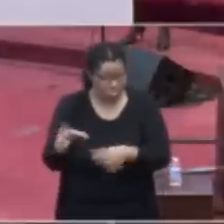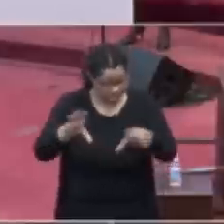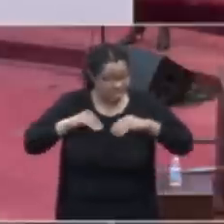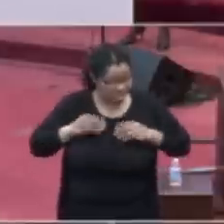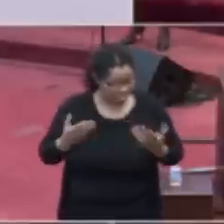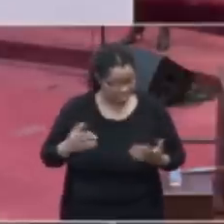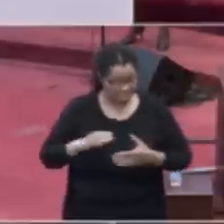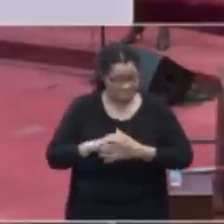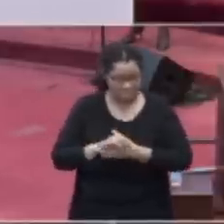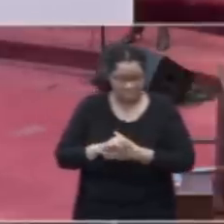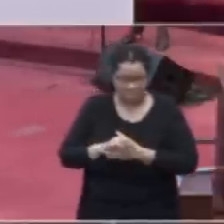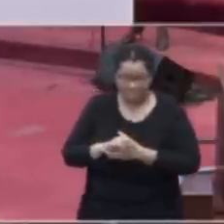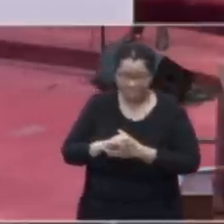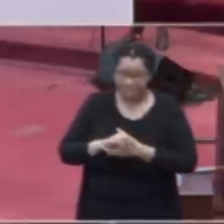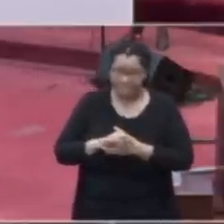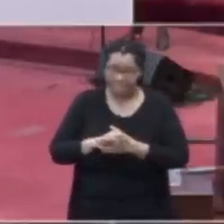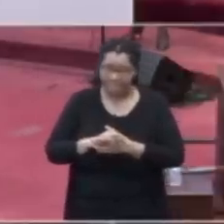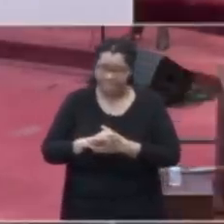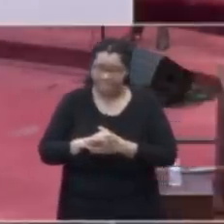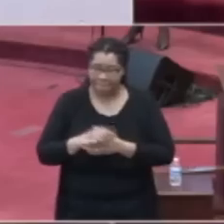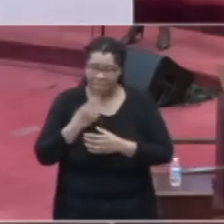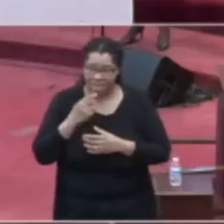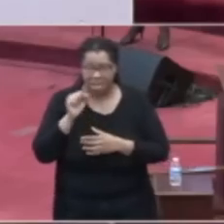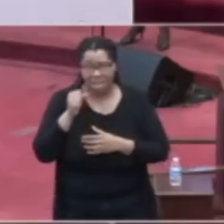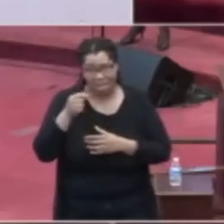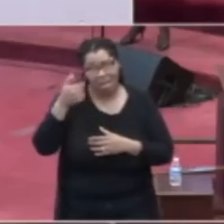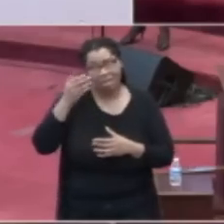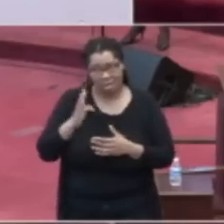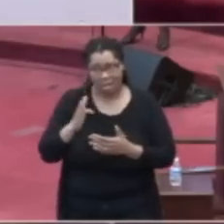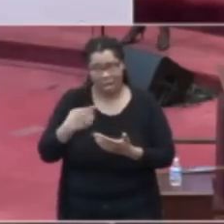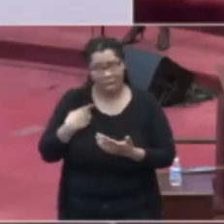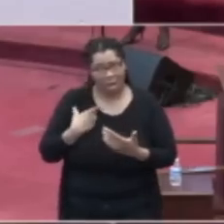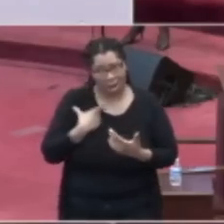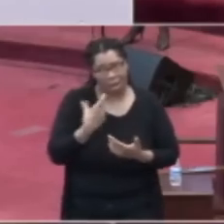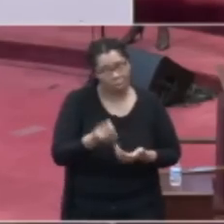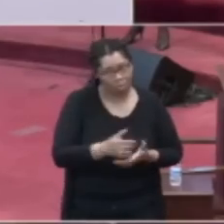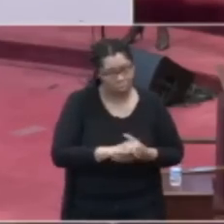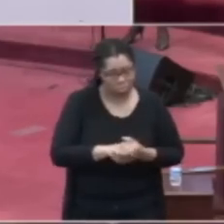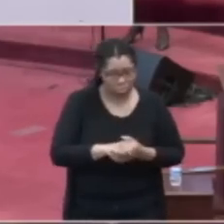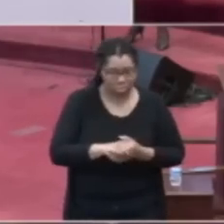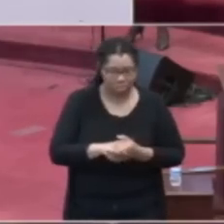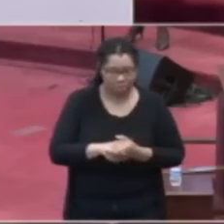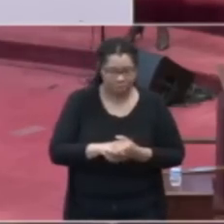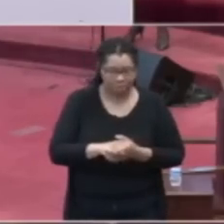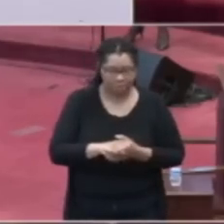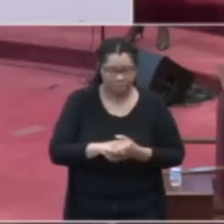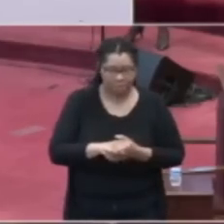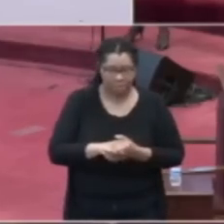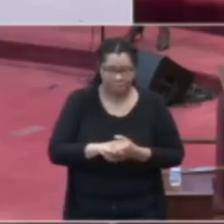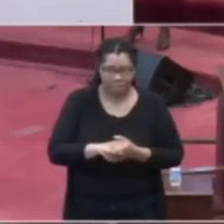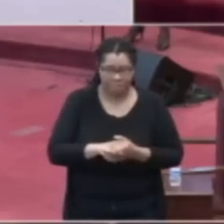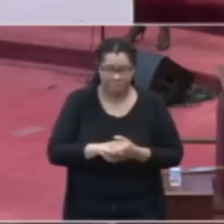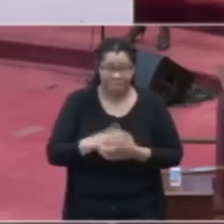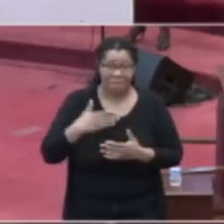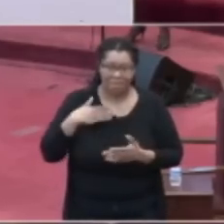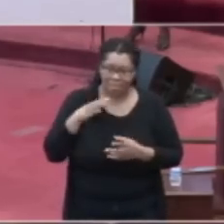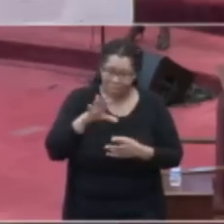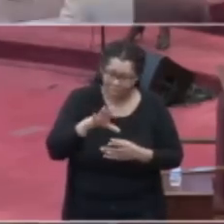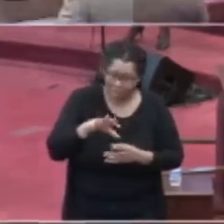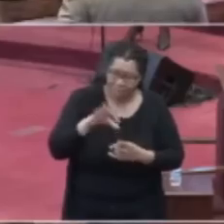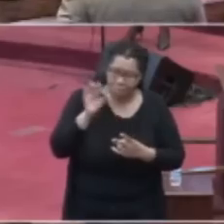highway. And I said, yes, sir. Right? And it was the